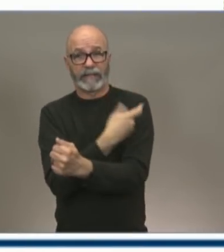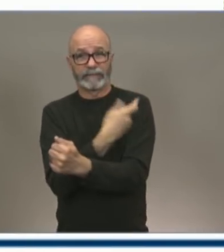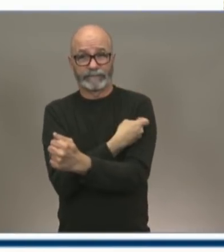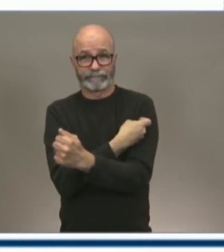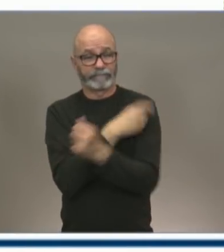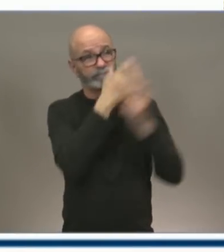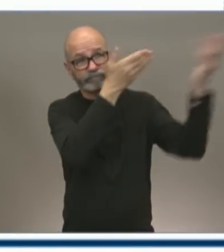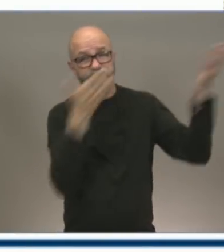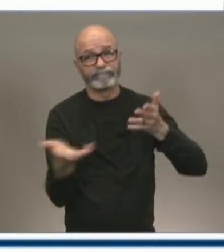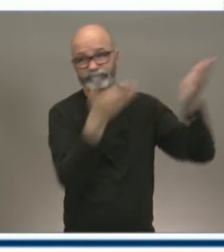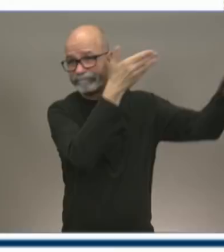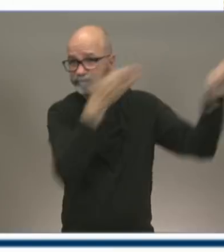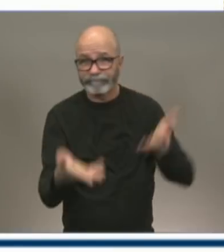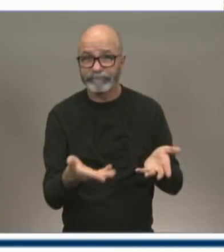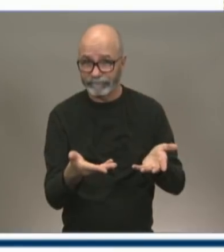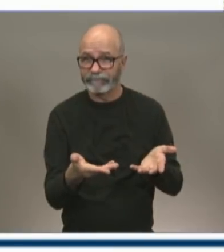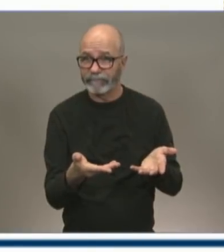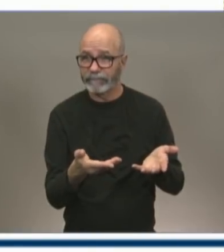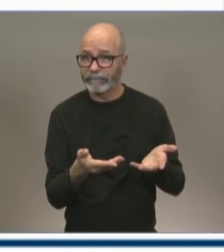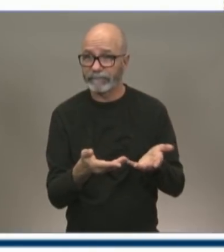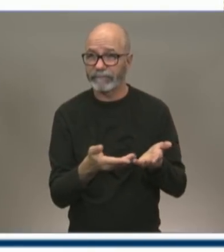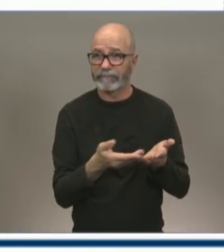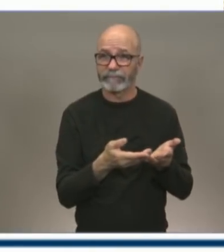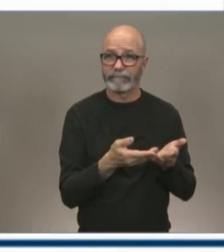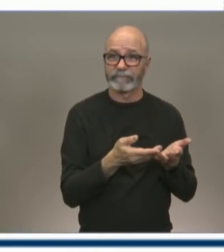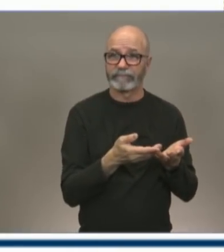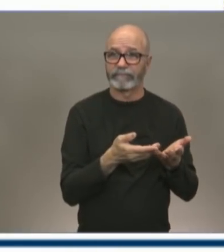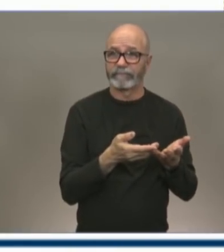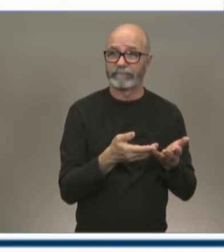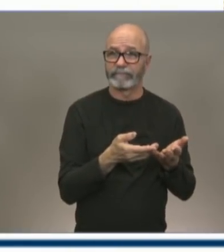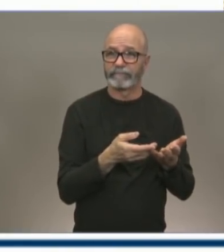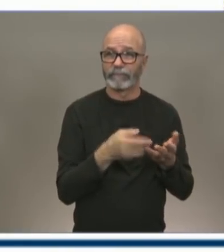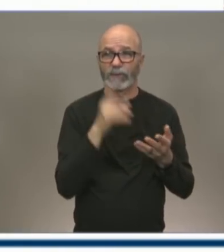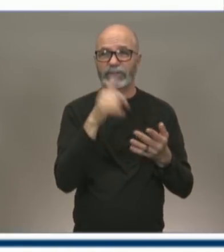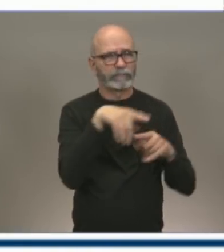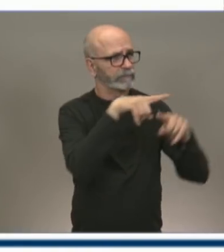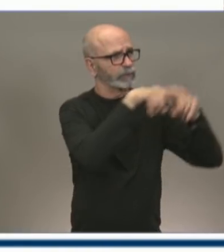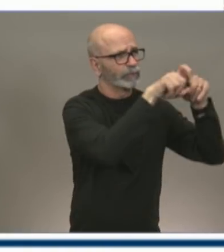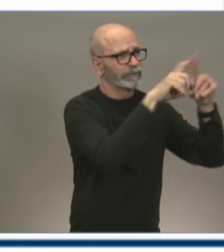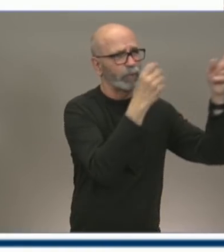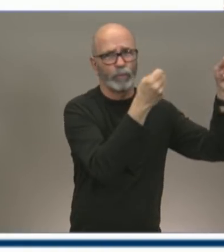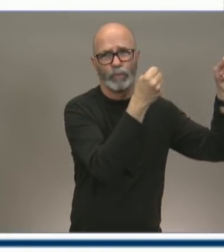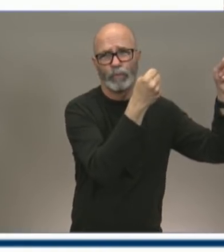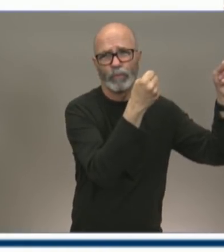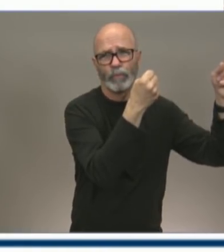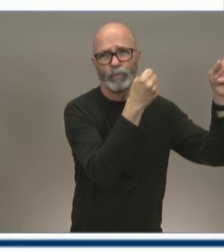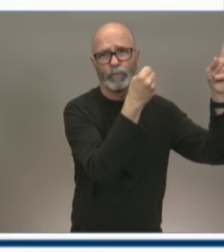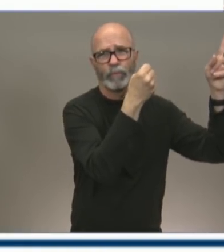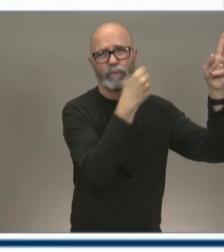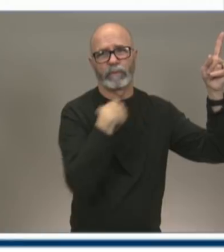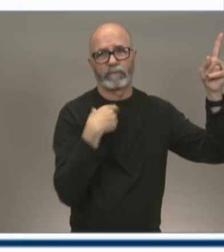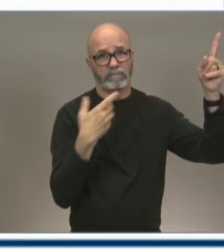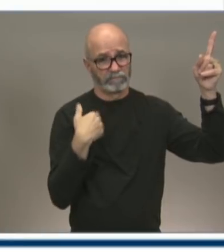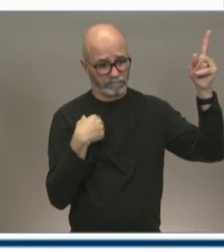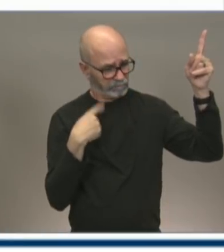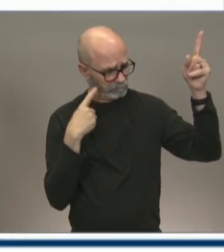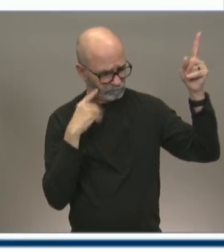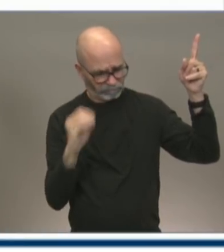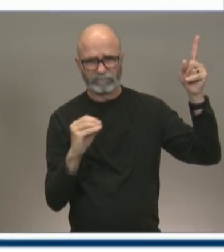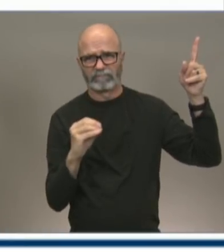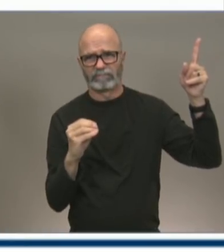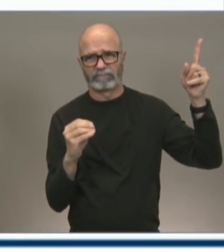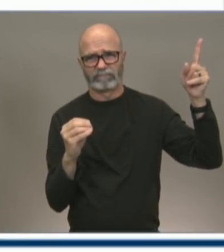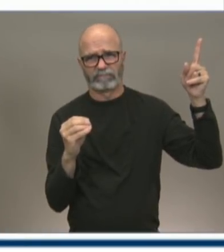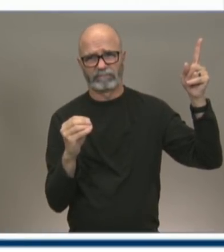for Nova Scotia? So I'm not aware of that. If it's breaking news, we'll have to, get the details on that